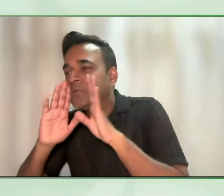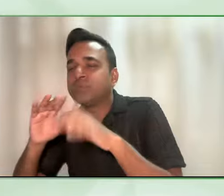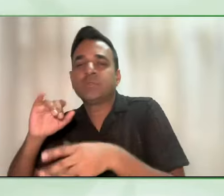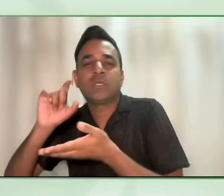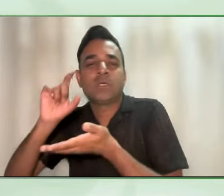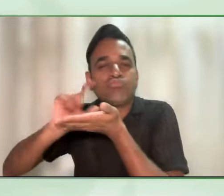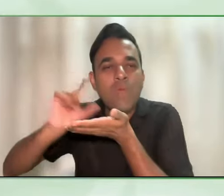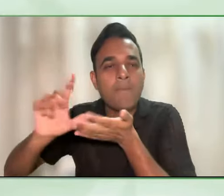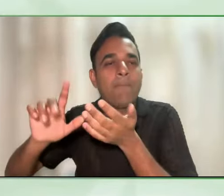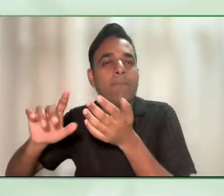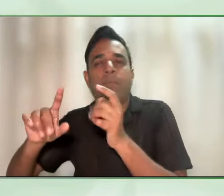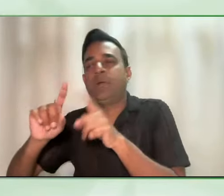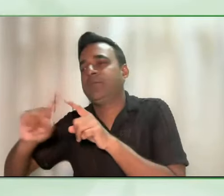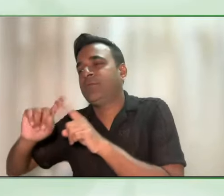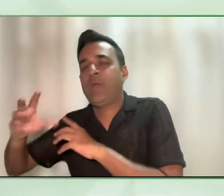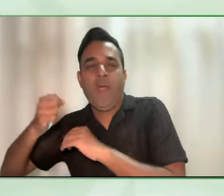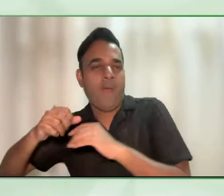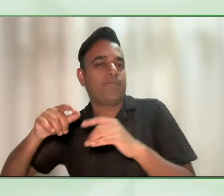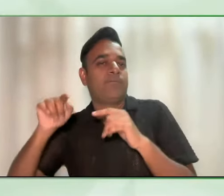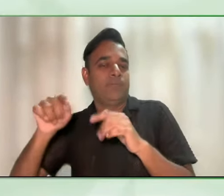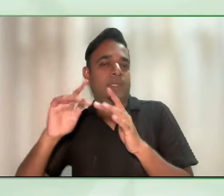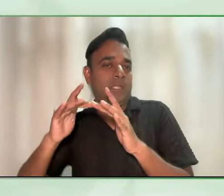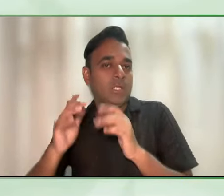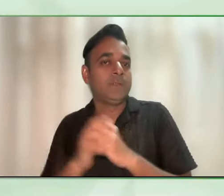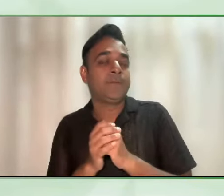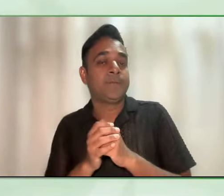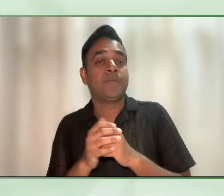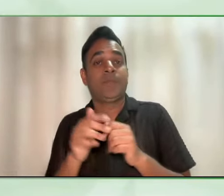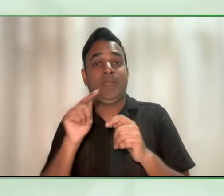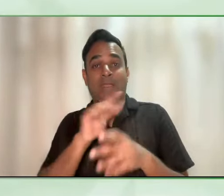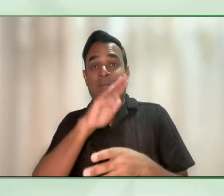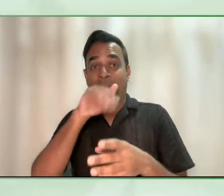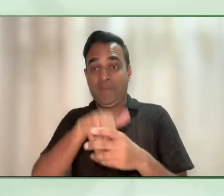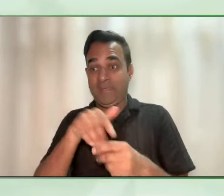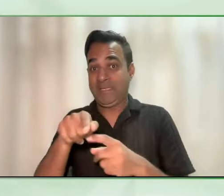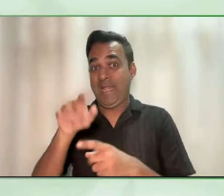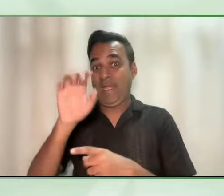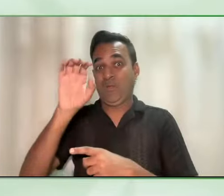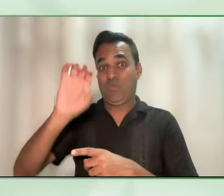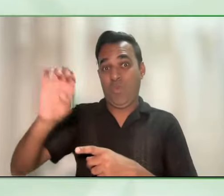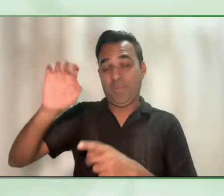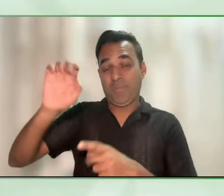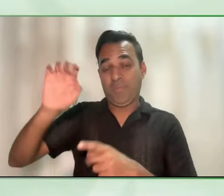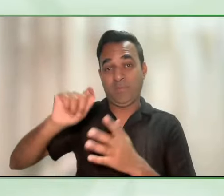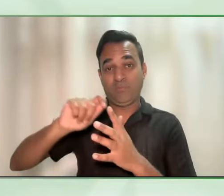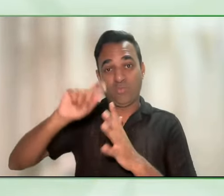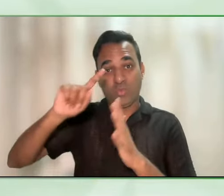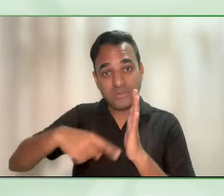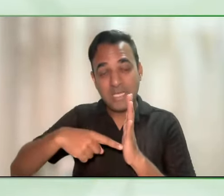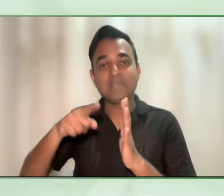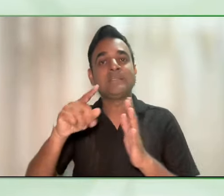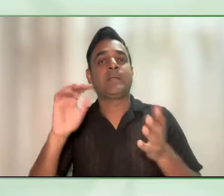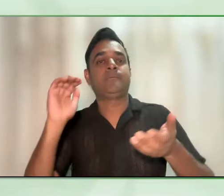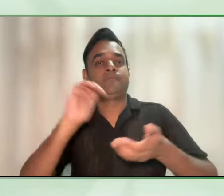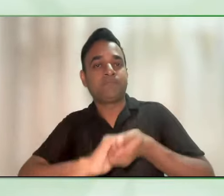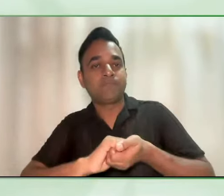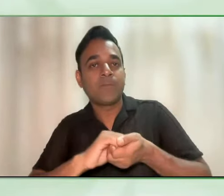digital skills that are very useful in their everyday work in offices. And of course, we